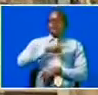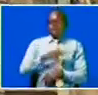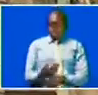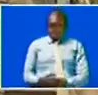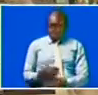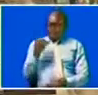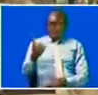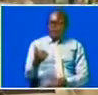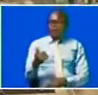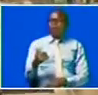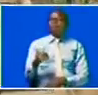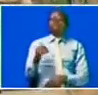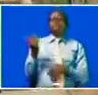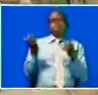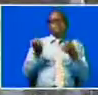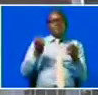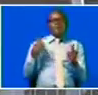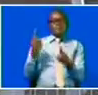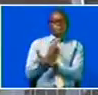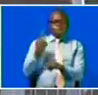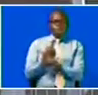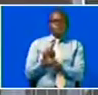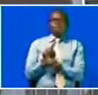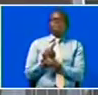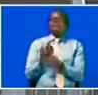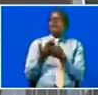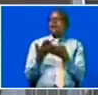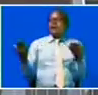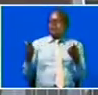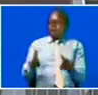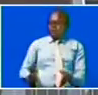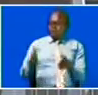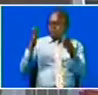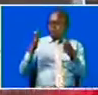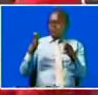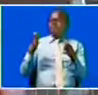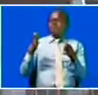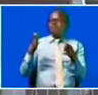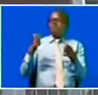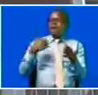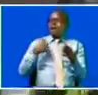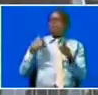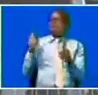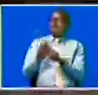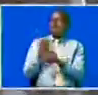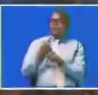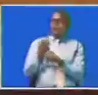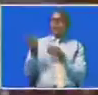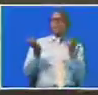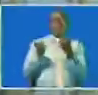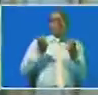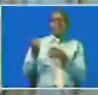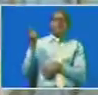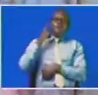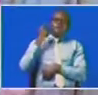is now a beaming commercial center, with virtually every street aligned with numerous stalls and